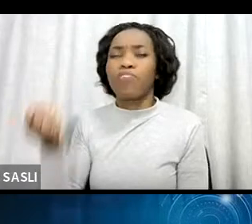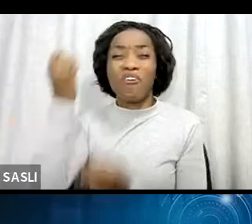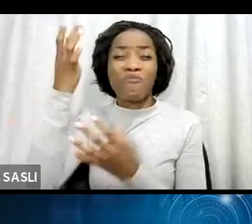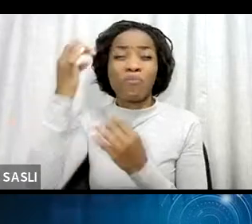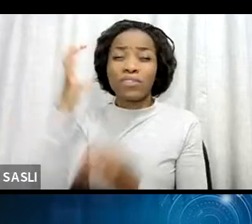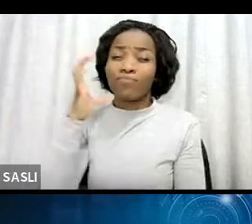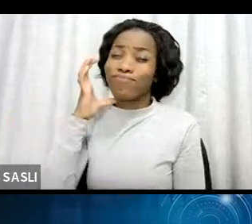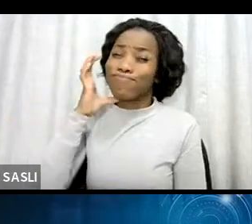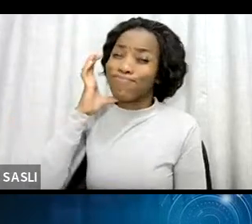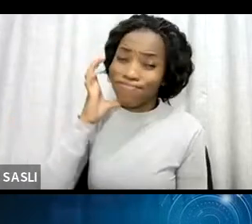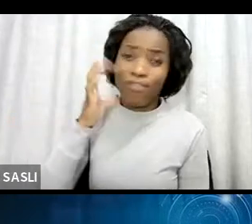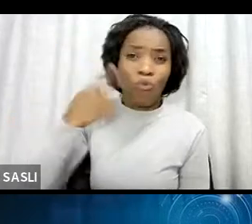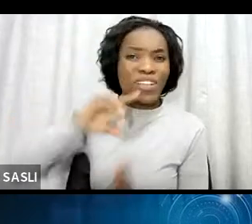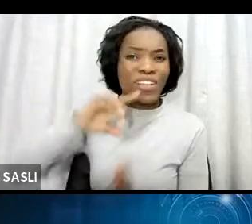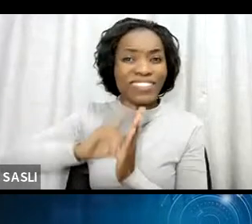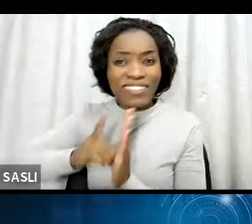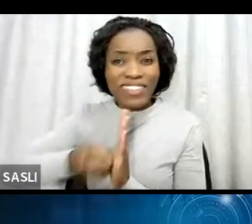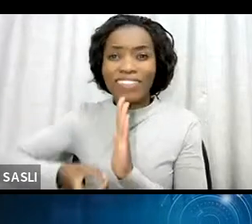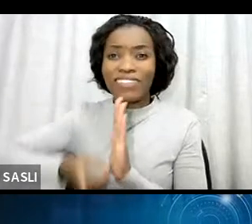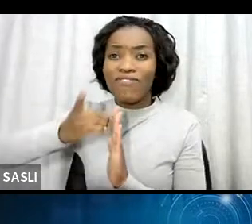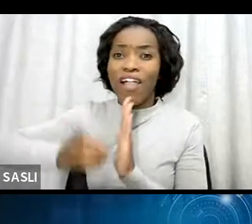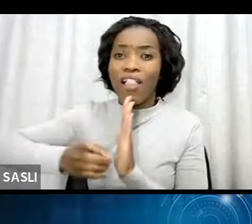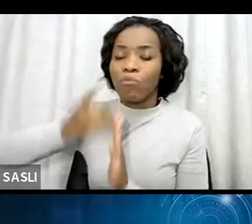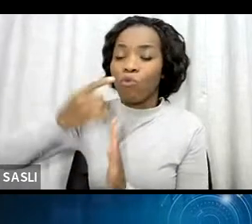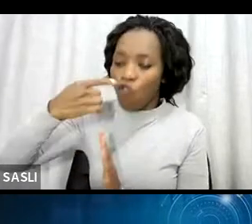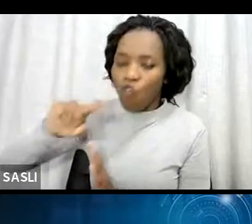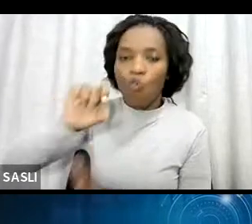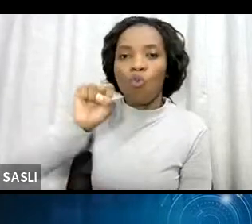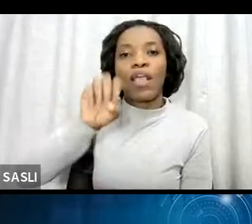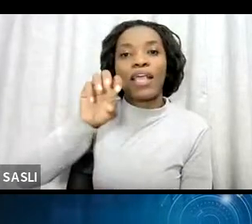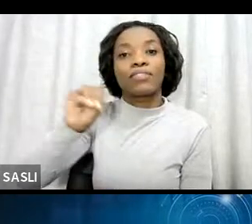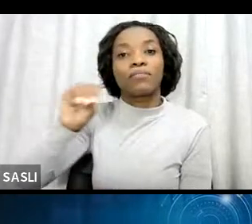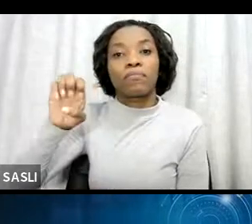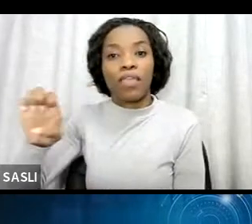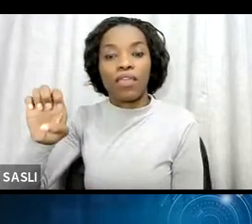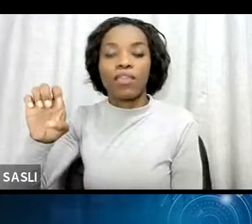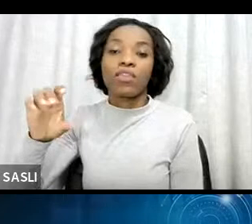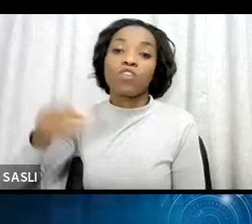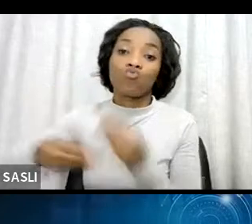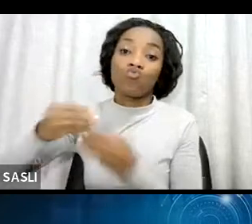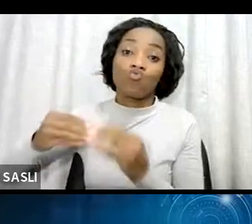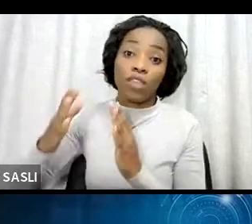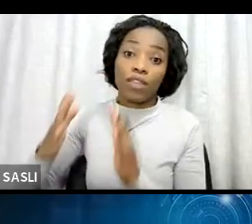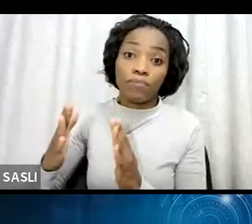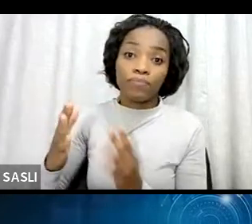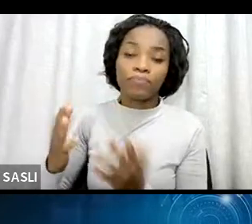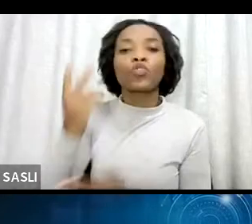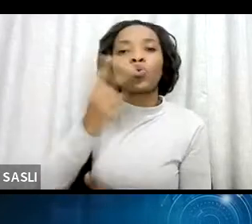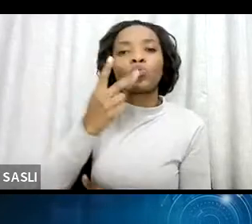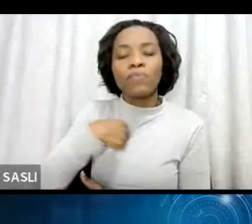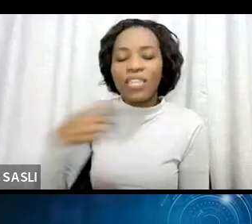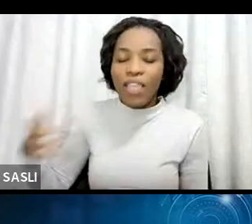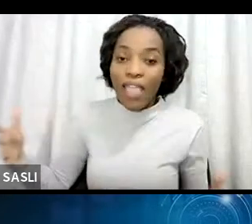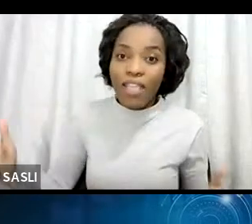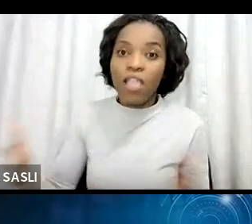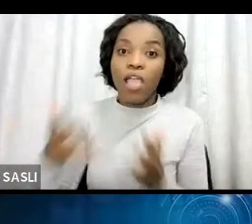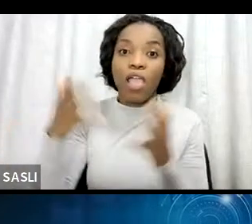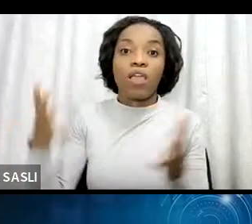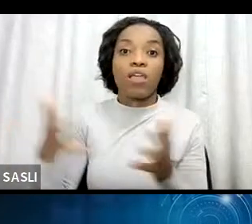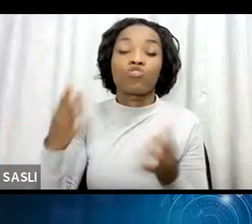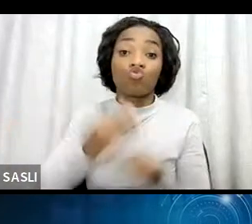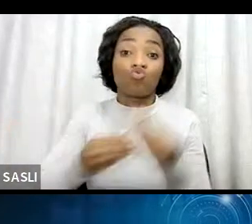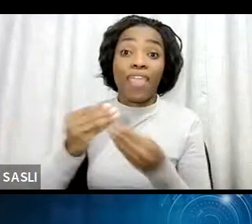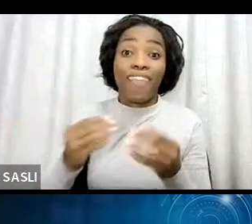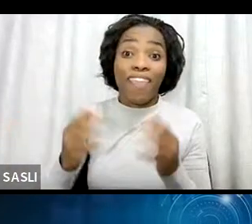designed and developed for our SMME traders. And I'm also encouraging our traders that are present